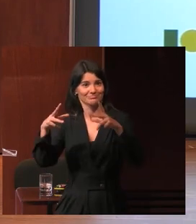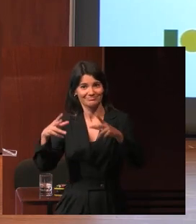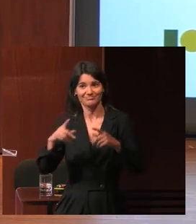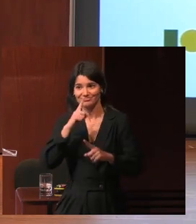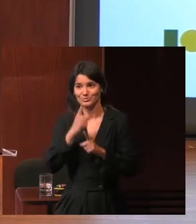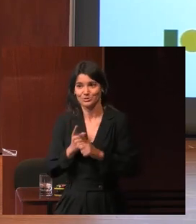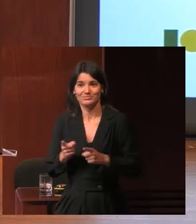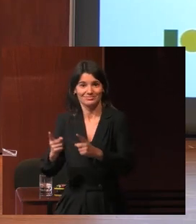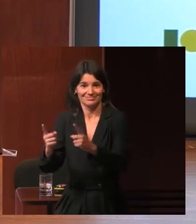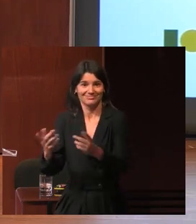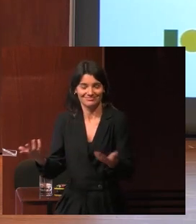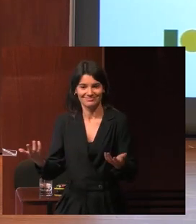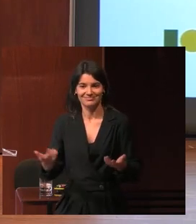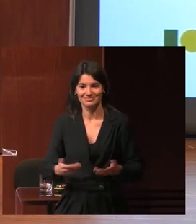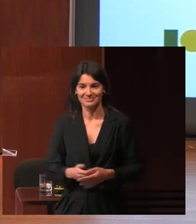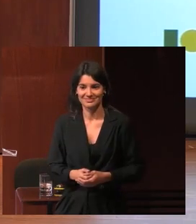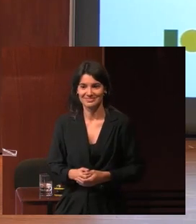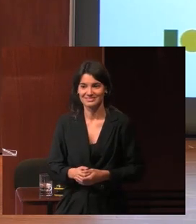No.